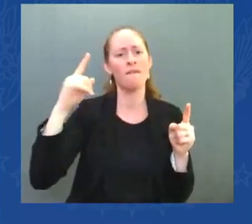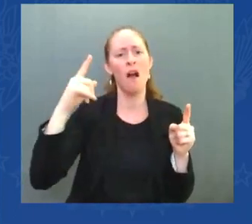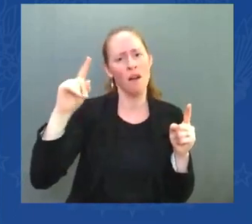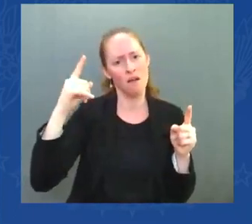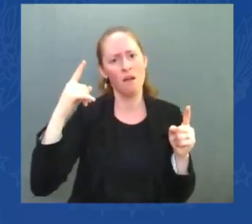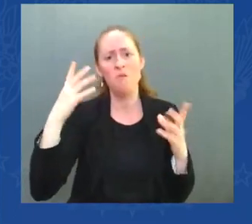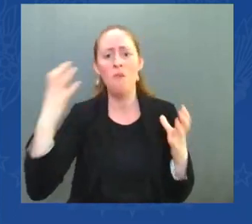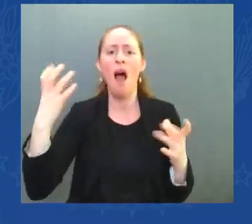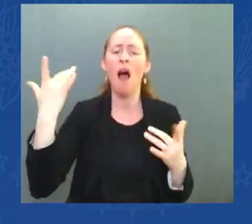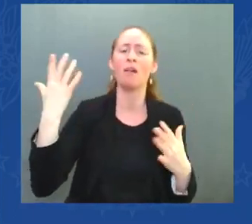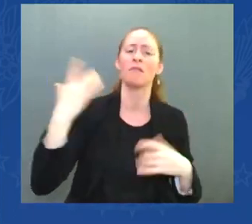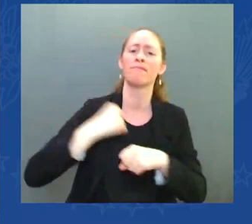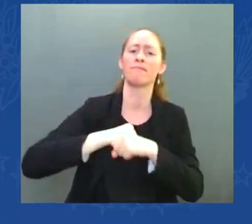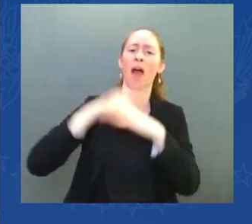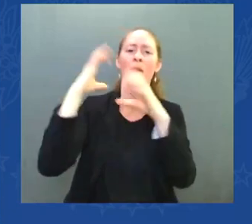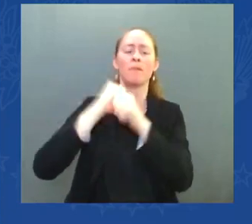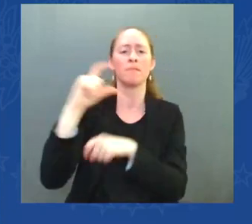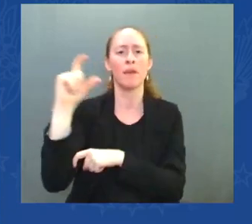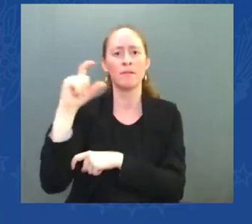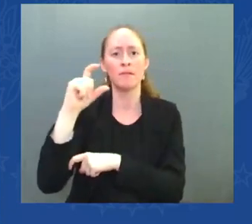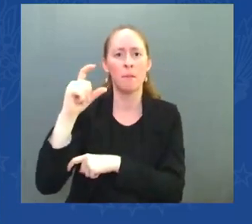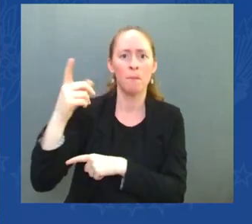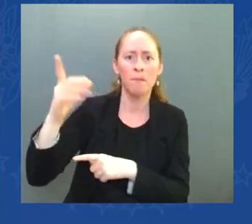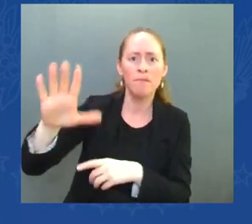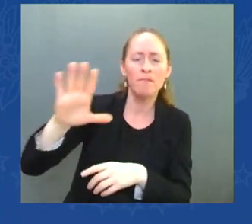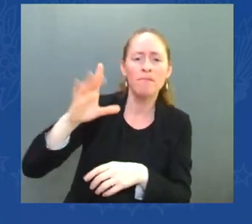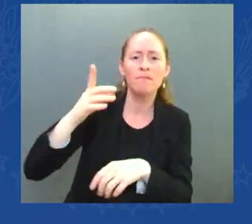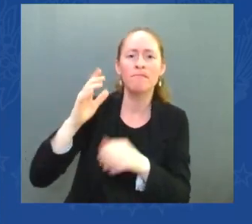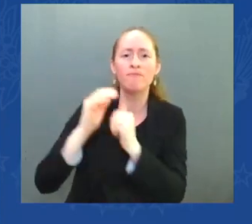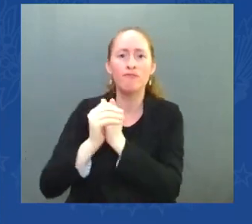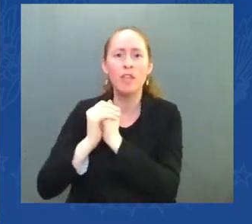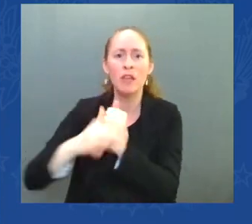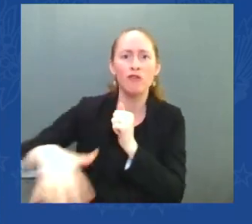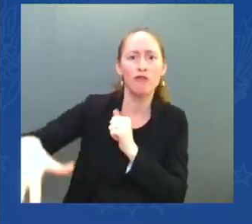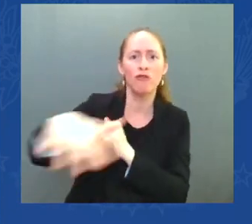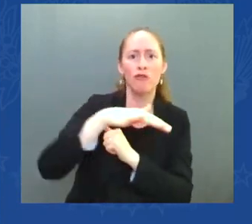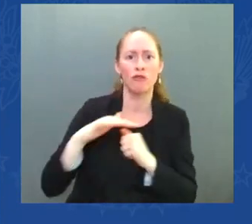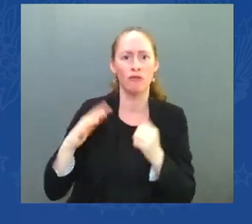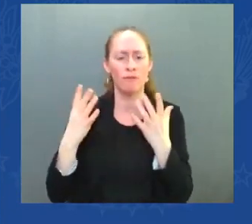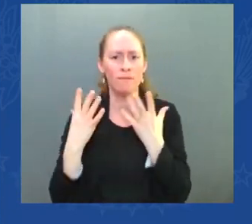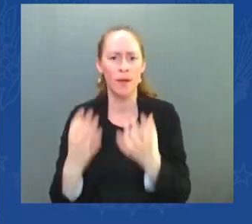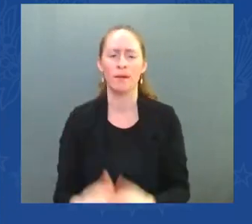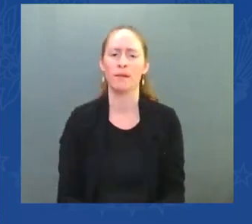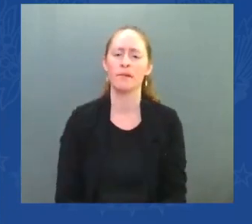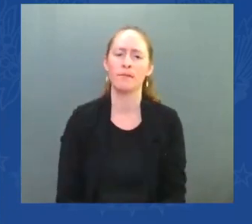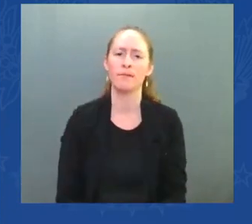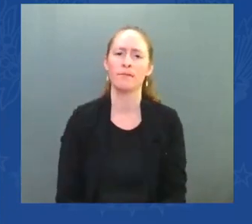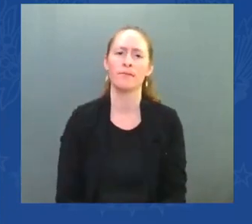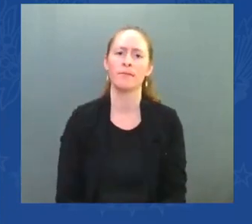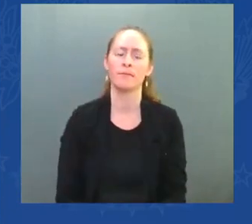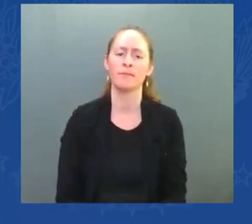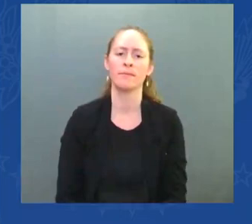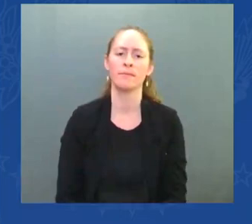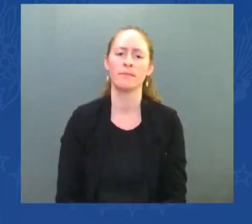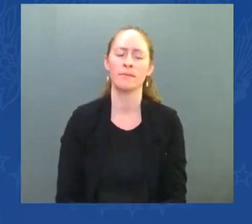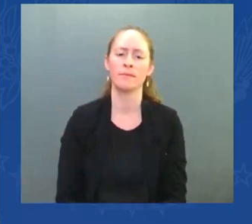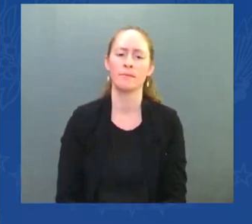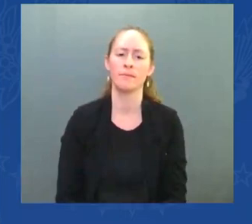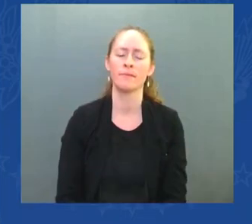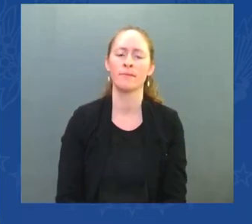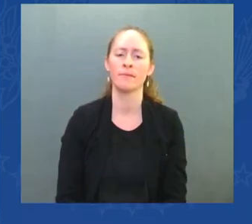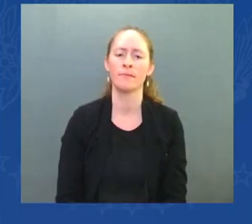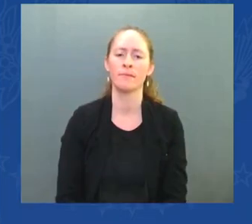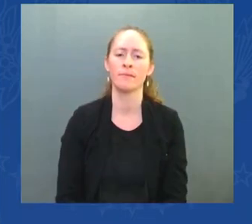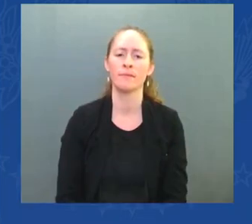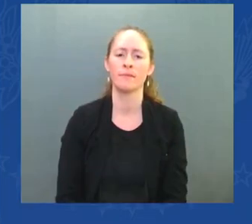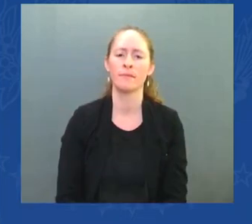its crucial fight against gun violence. You know, whether it was taking a single violent recidivist off the street